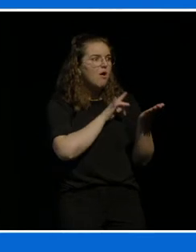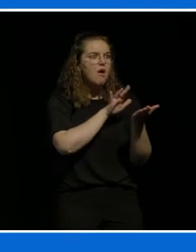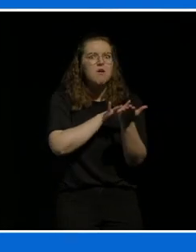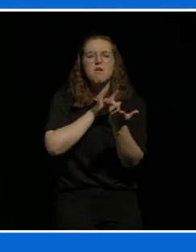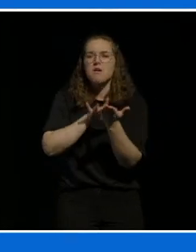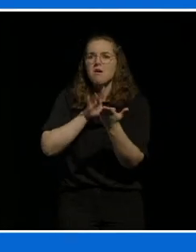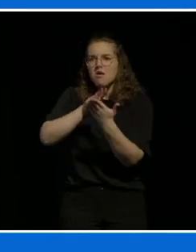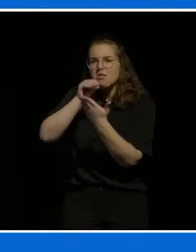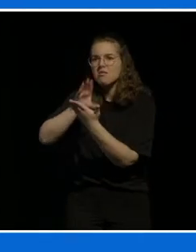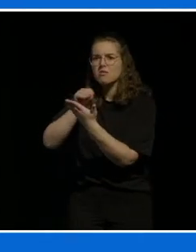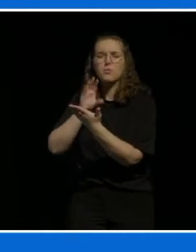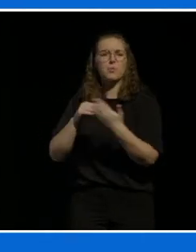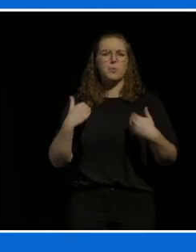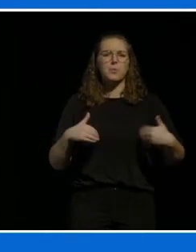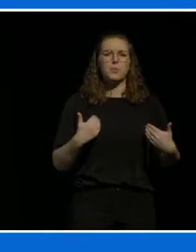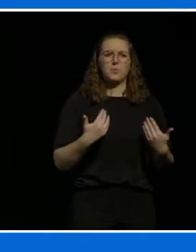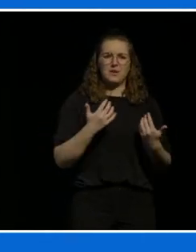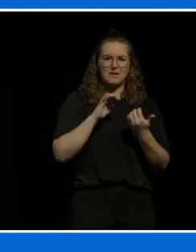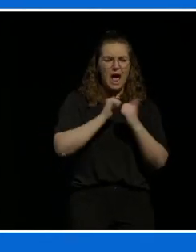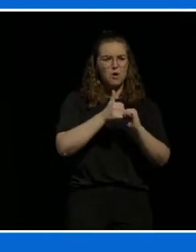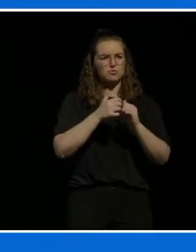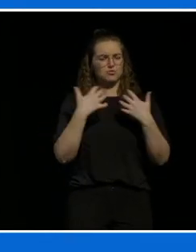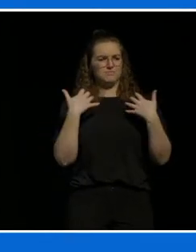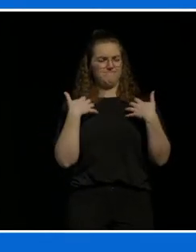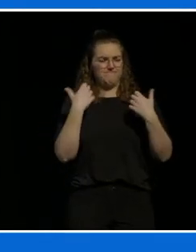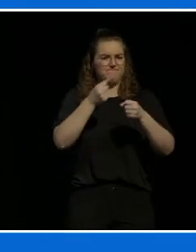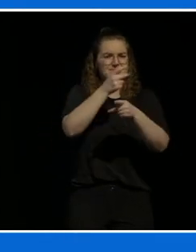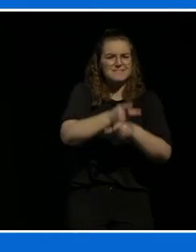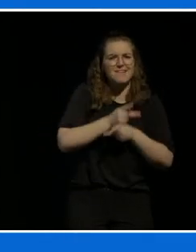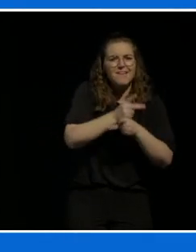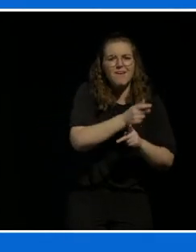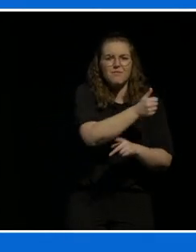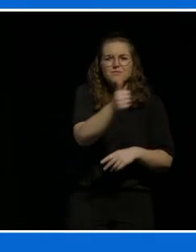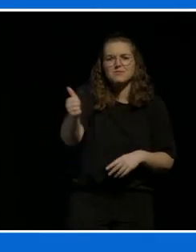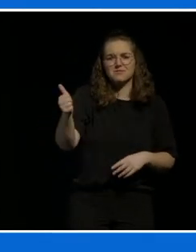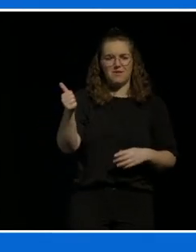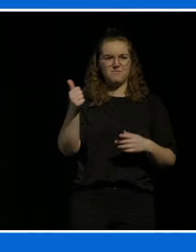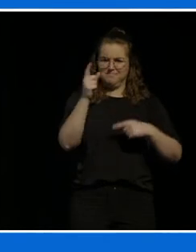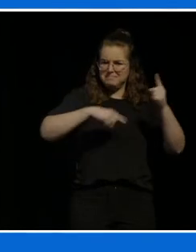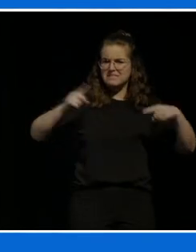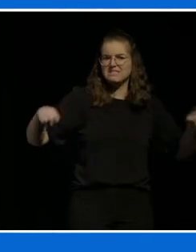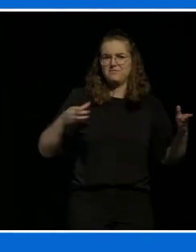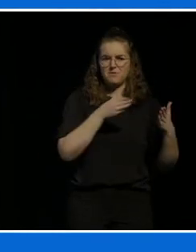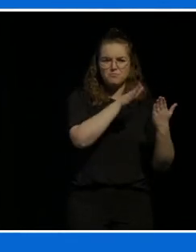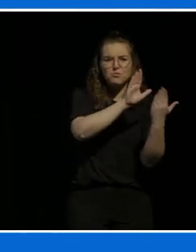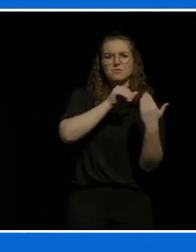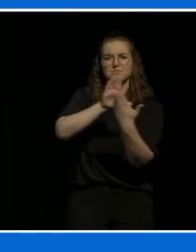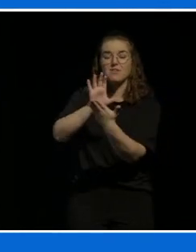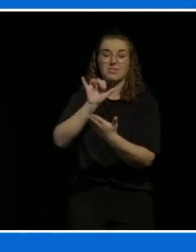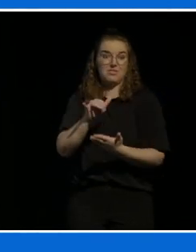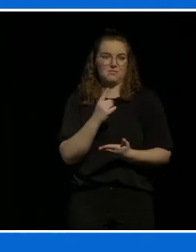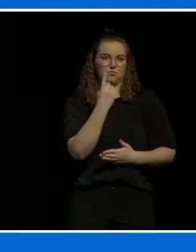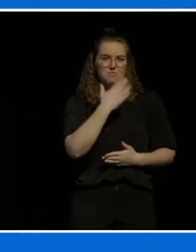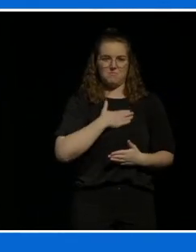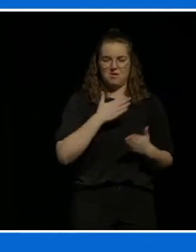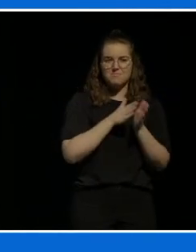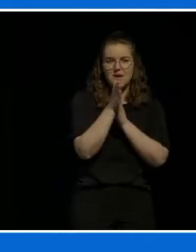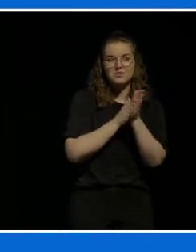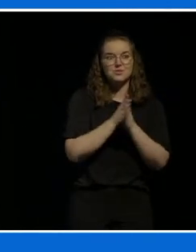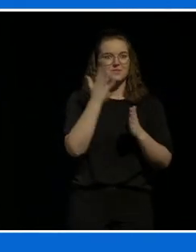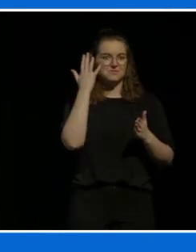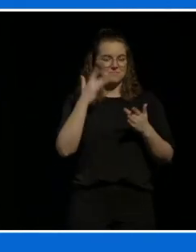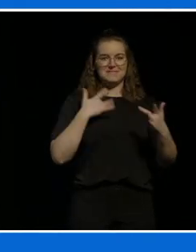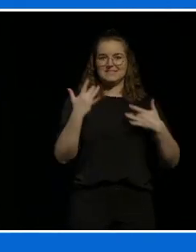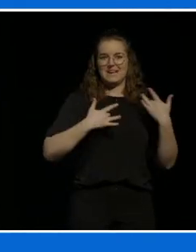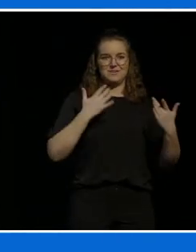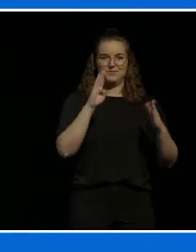in terms of taking care of yourself in a myriad of ways. And that is one of my passions today, so that's why I'm excited to be here.